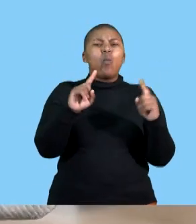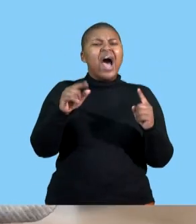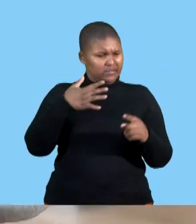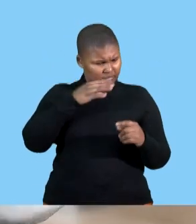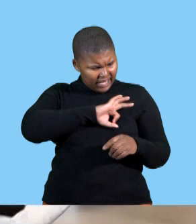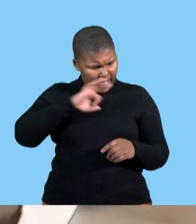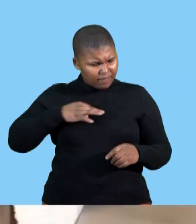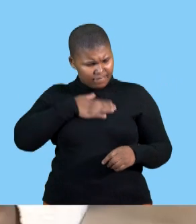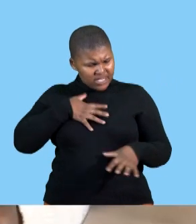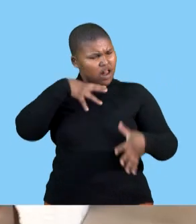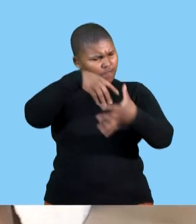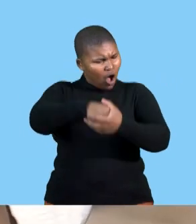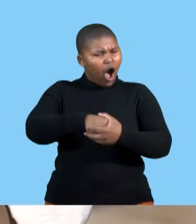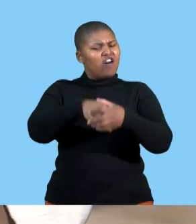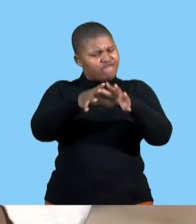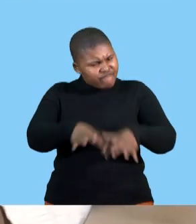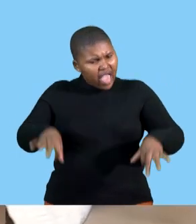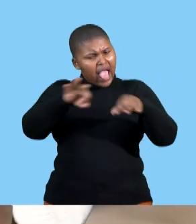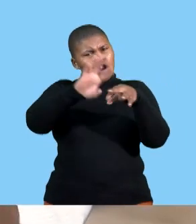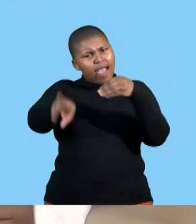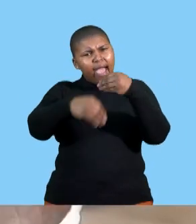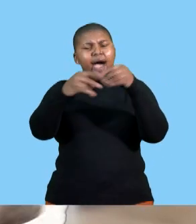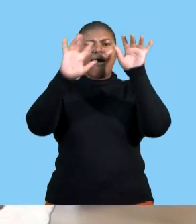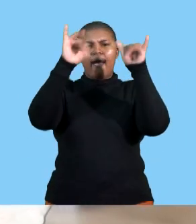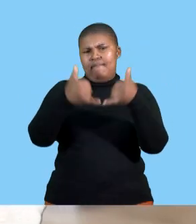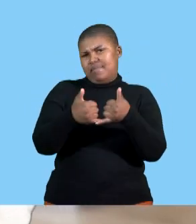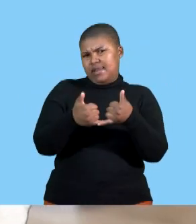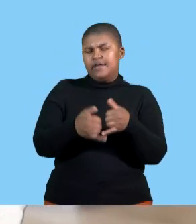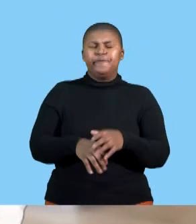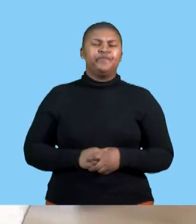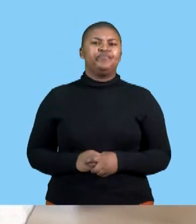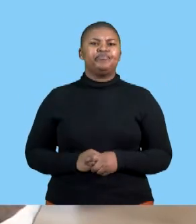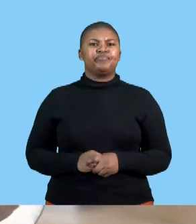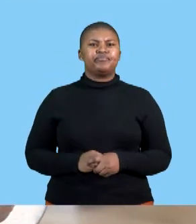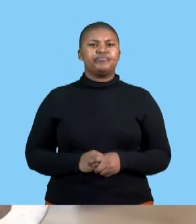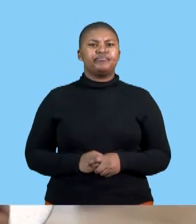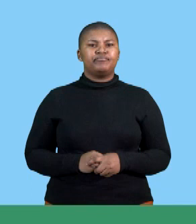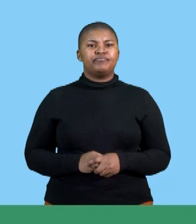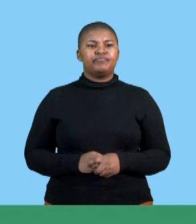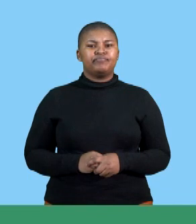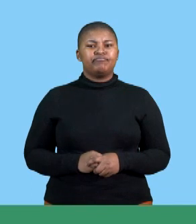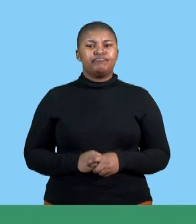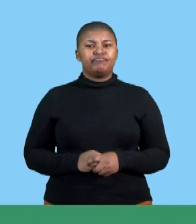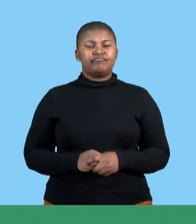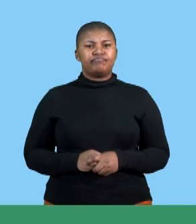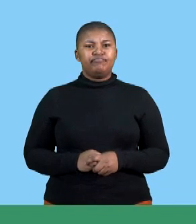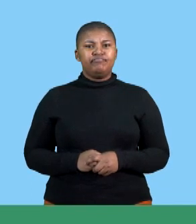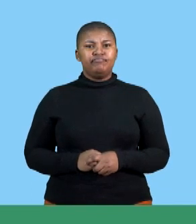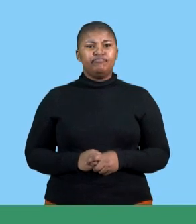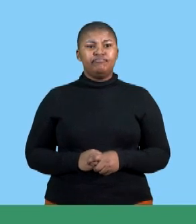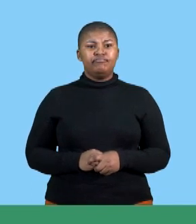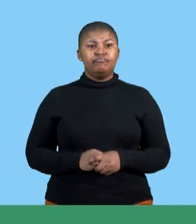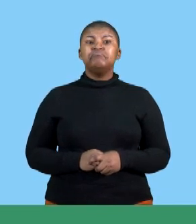say, think, come up with ideas. All right, it also motivates employees and improves